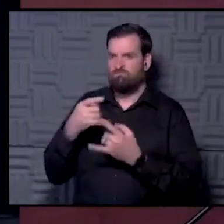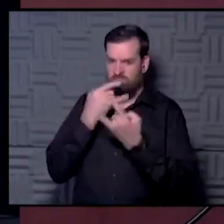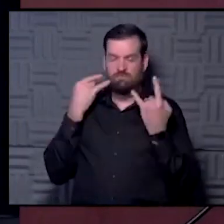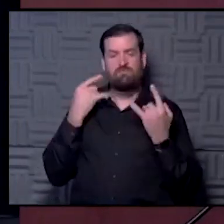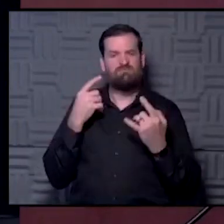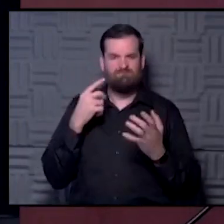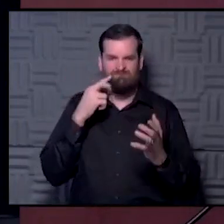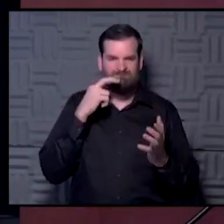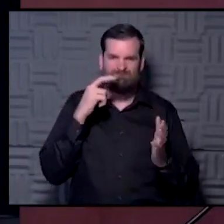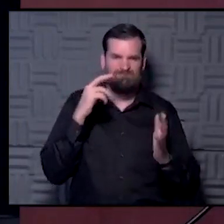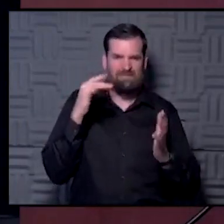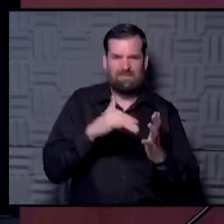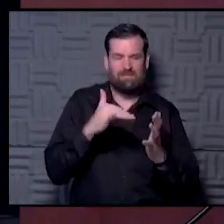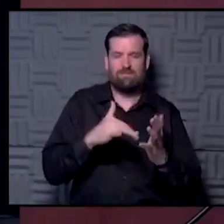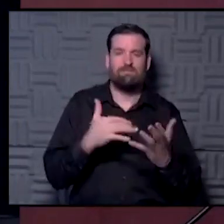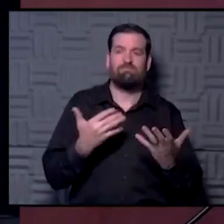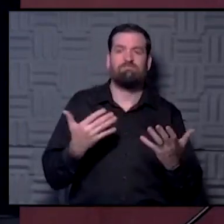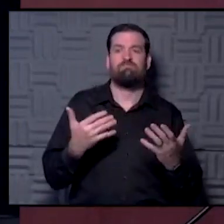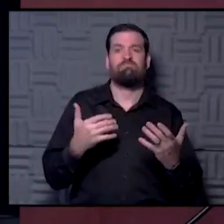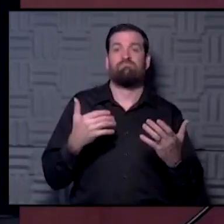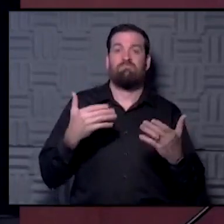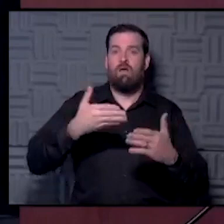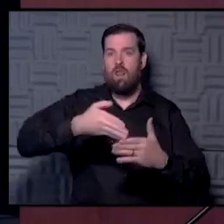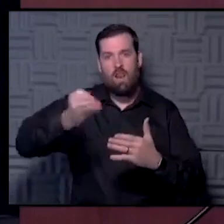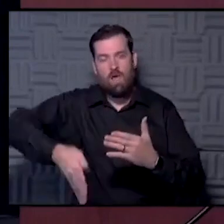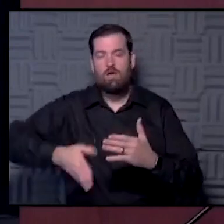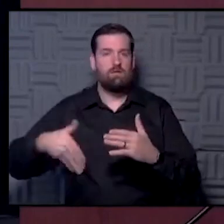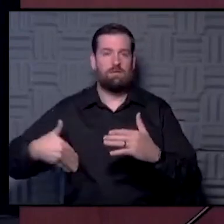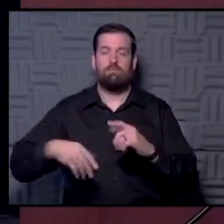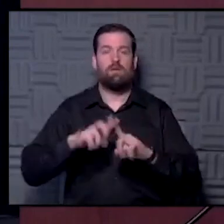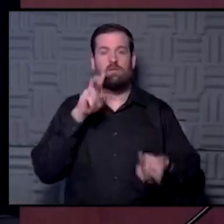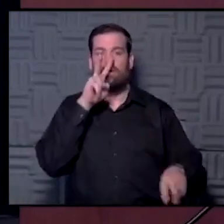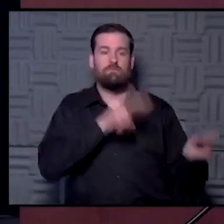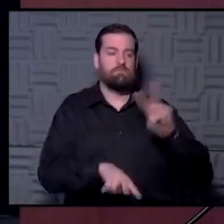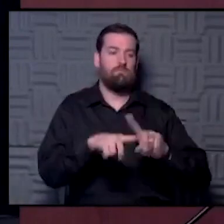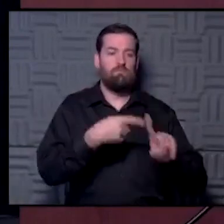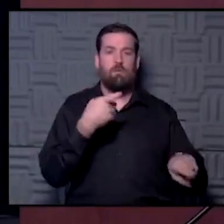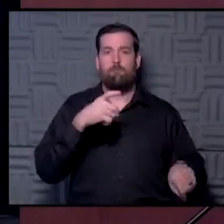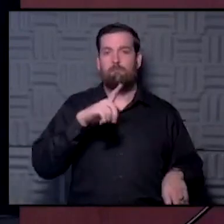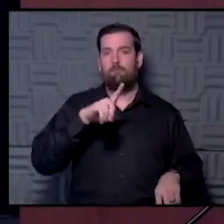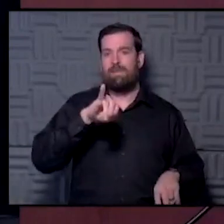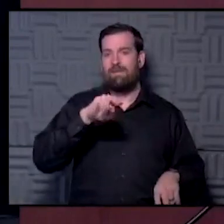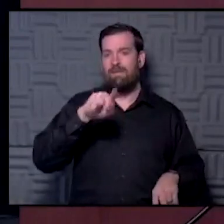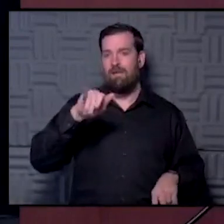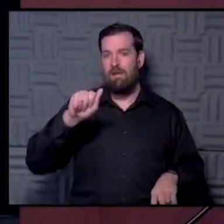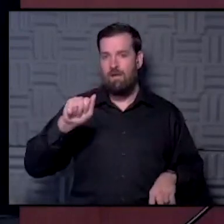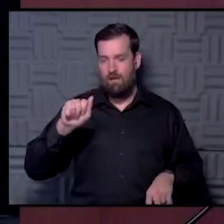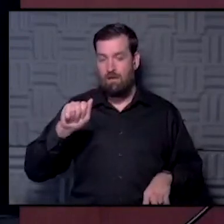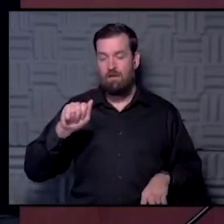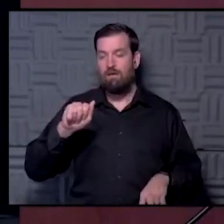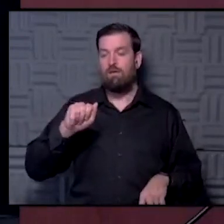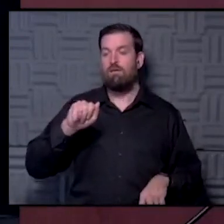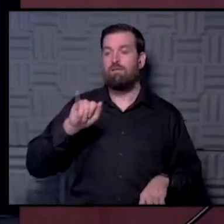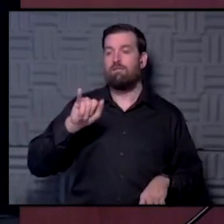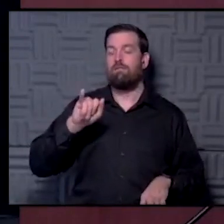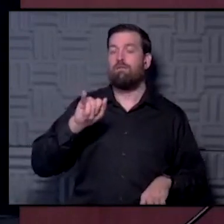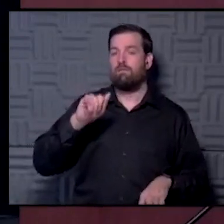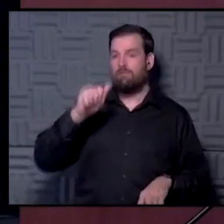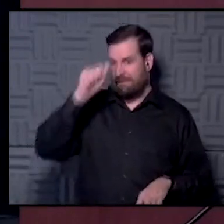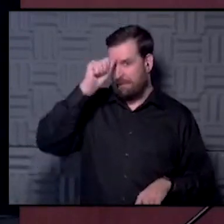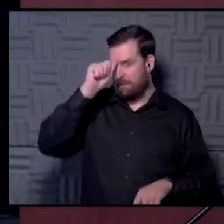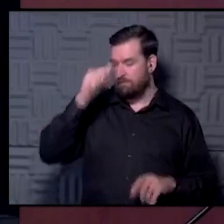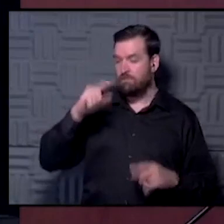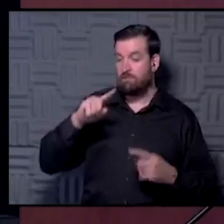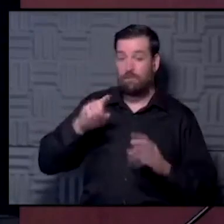the study isn't maybe all the way complete yet, but the observational study out of India that showed that when you're not wearing a